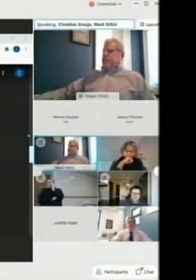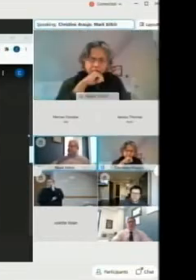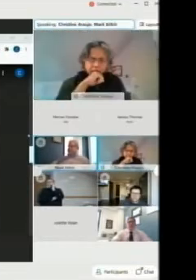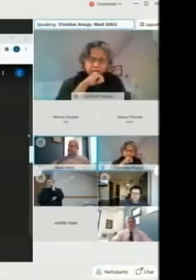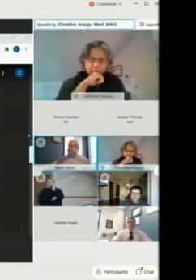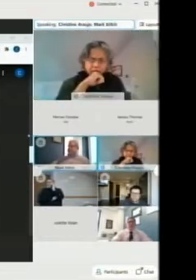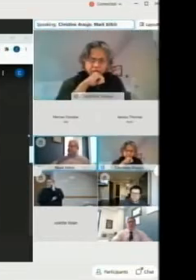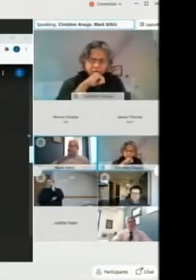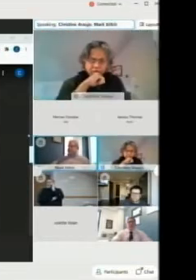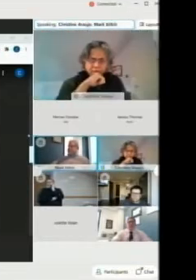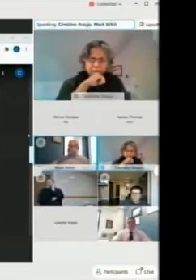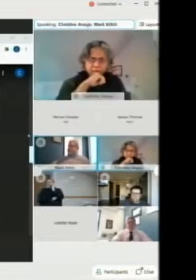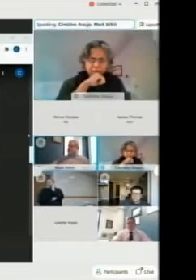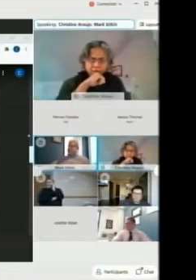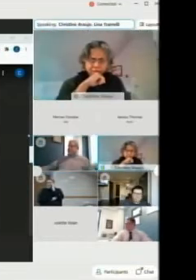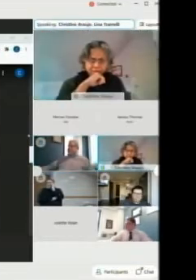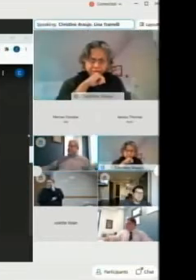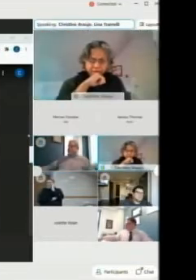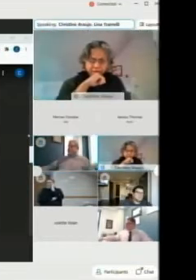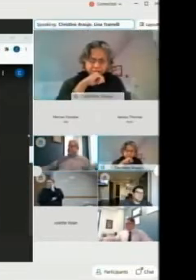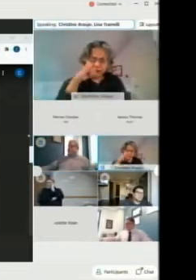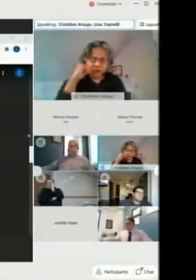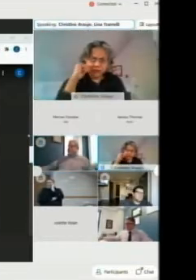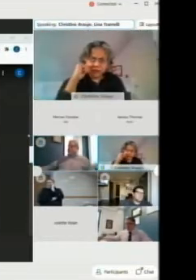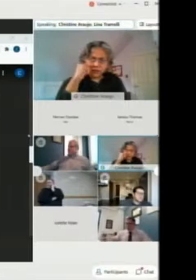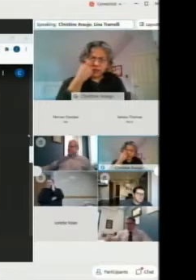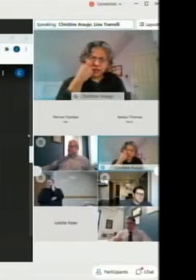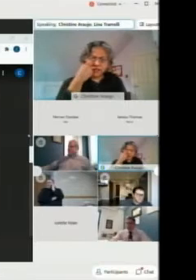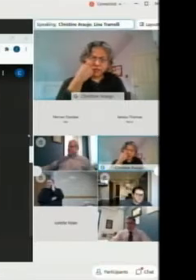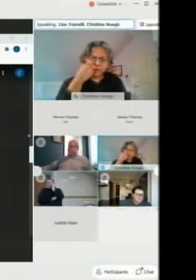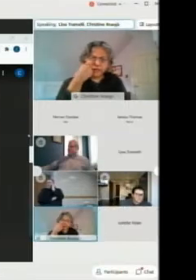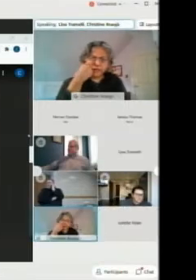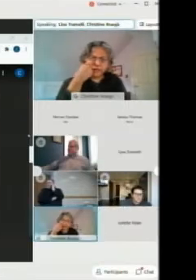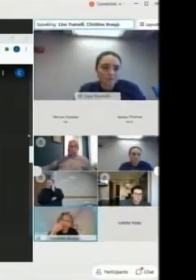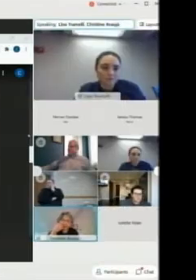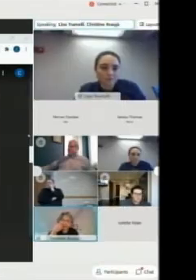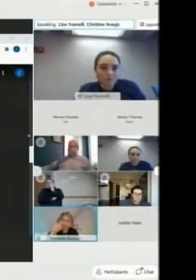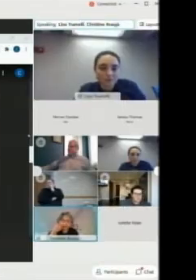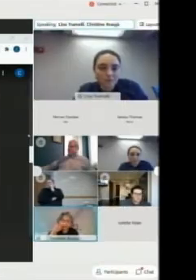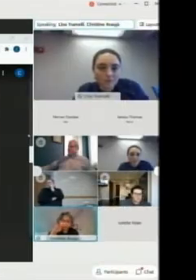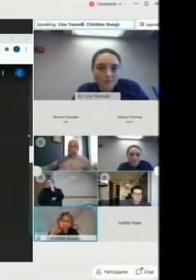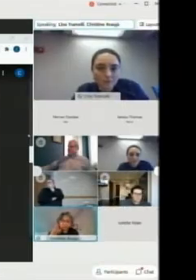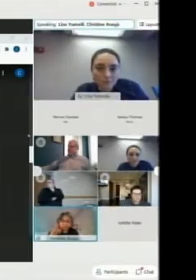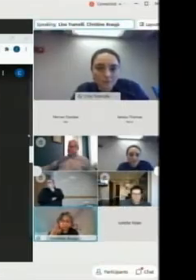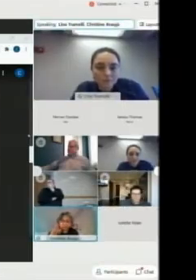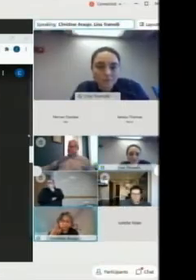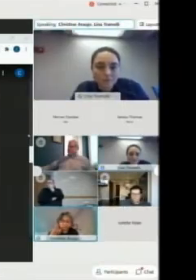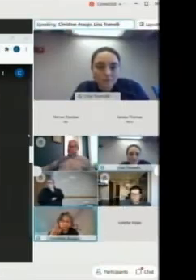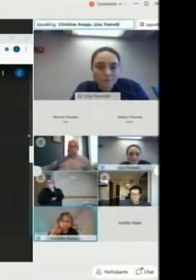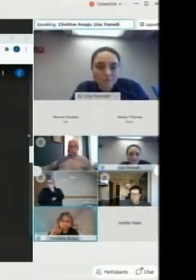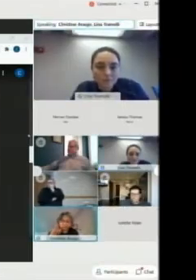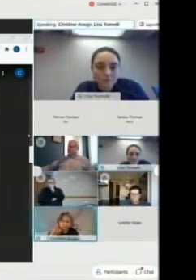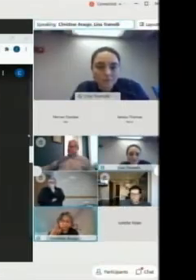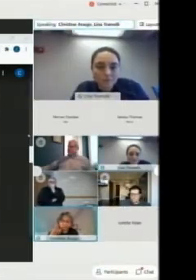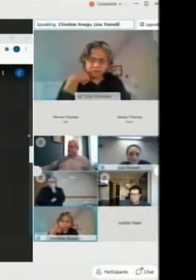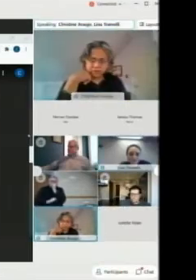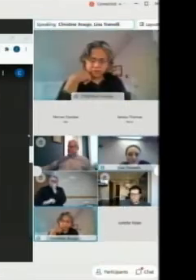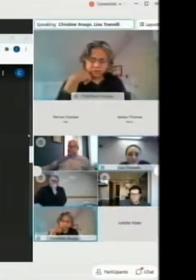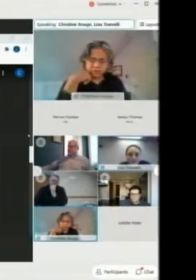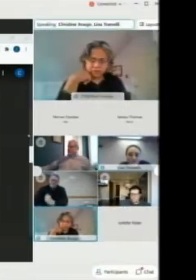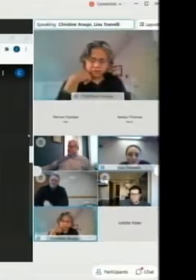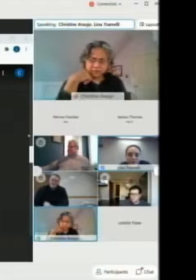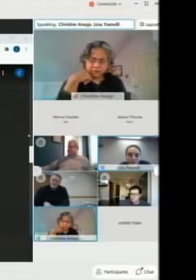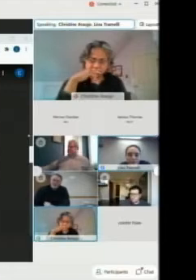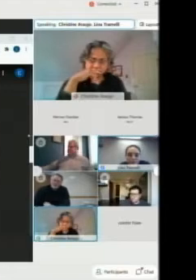Okay. Any questions from the board? Is anybody here to speak in support of this proposal?